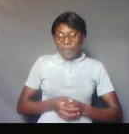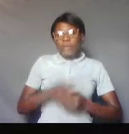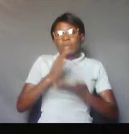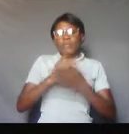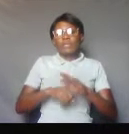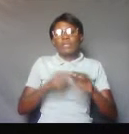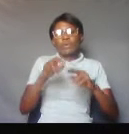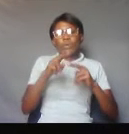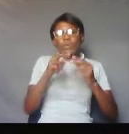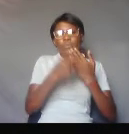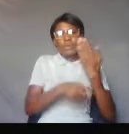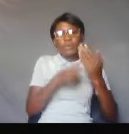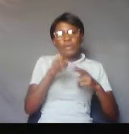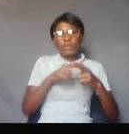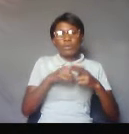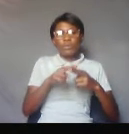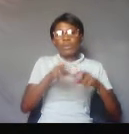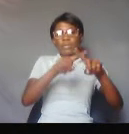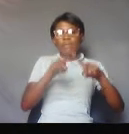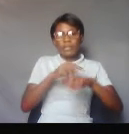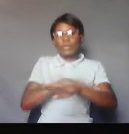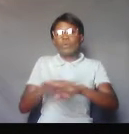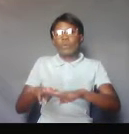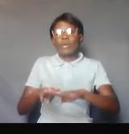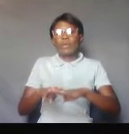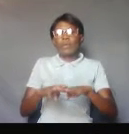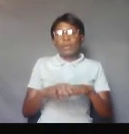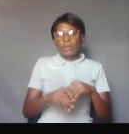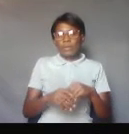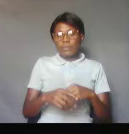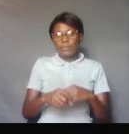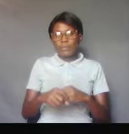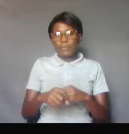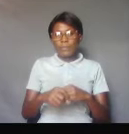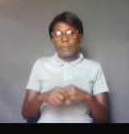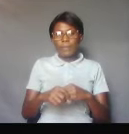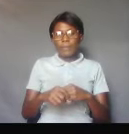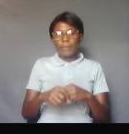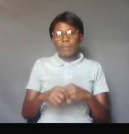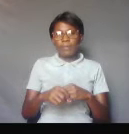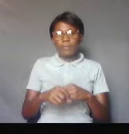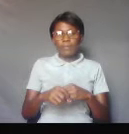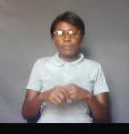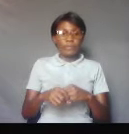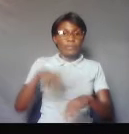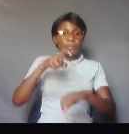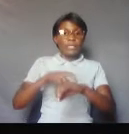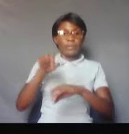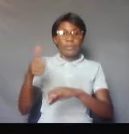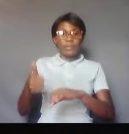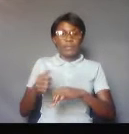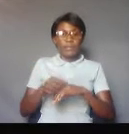sometimes the Bible is used in that way to sanction stigmatization. Other times, and it would be